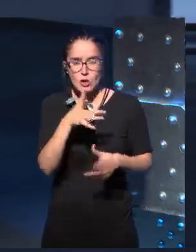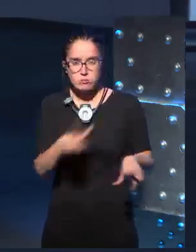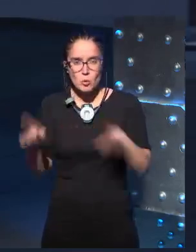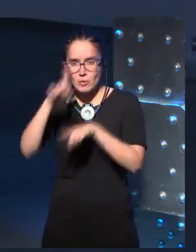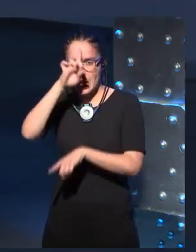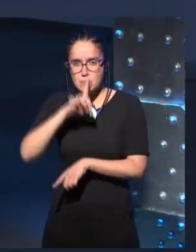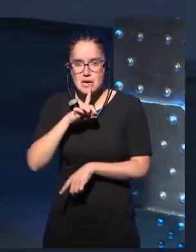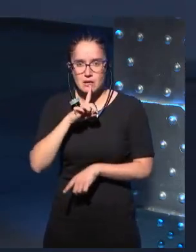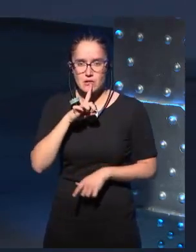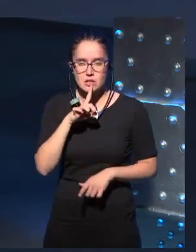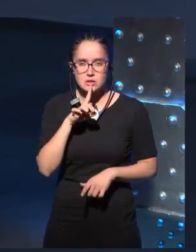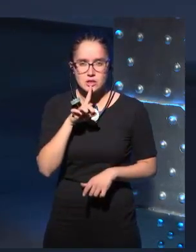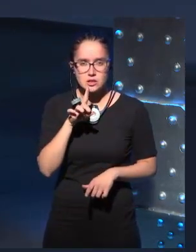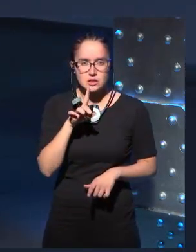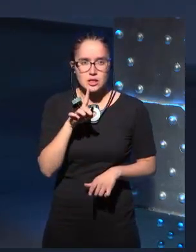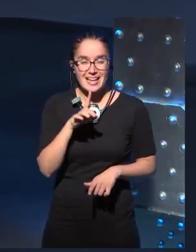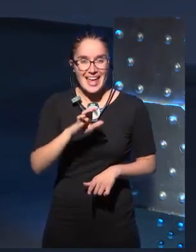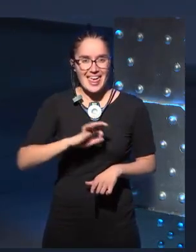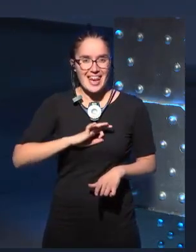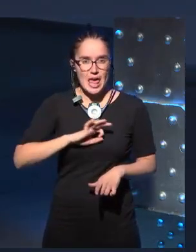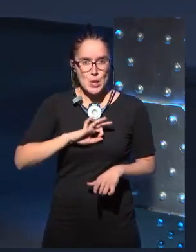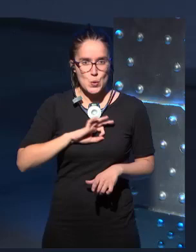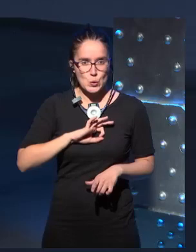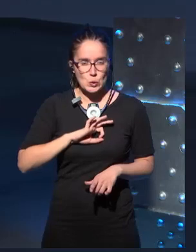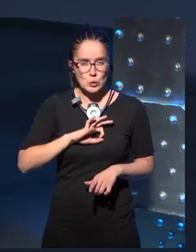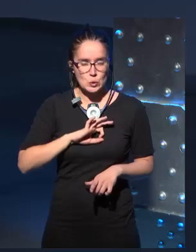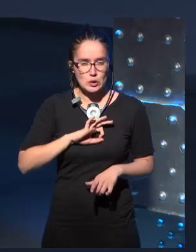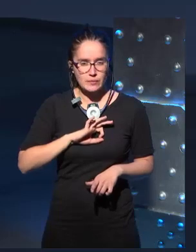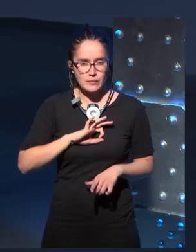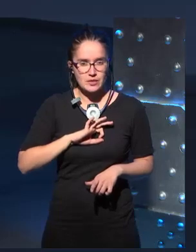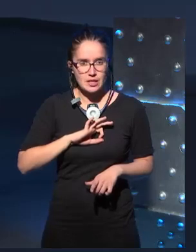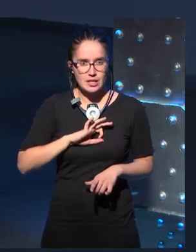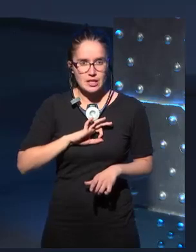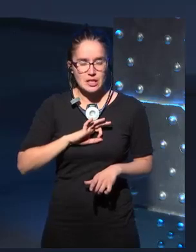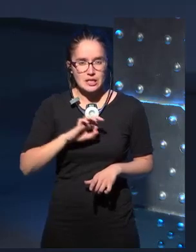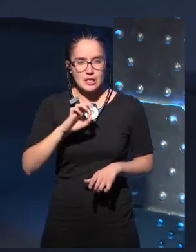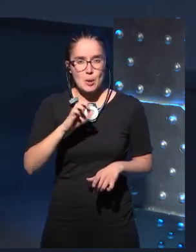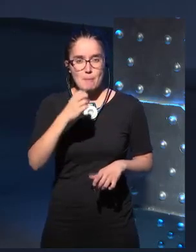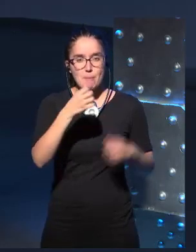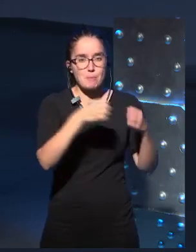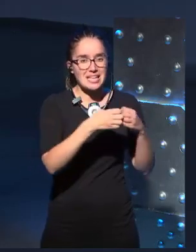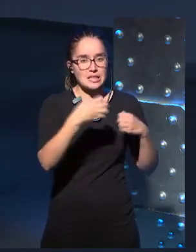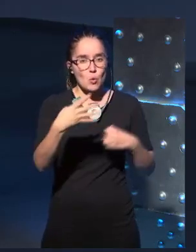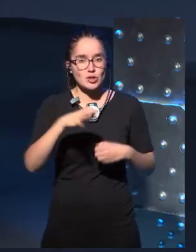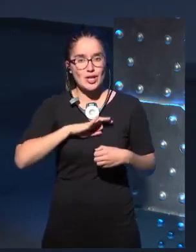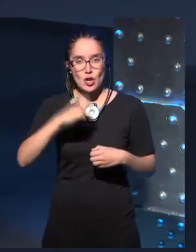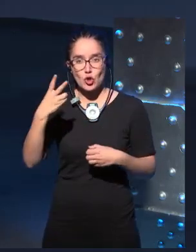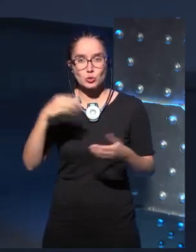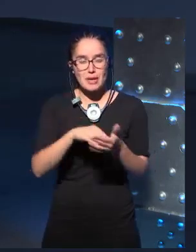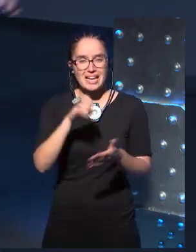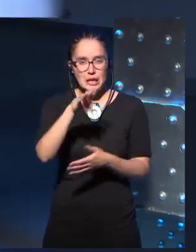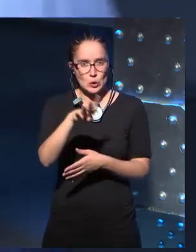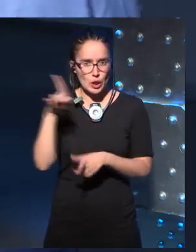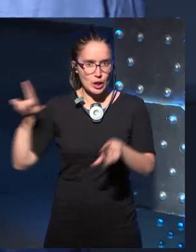dates January 24, 2014. This was seen. You see under